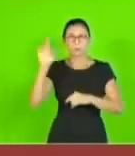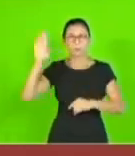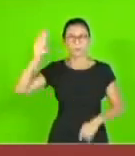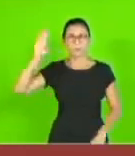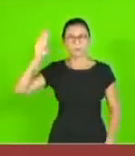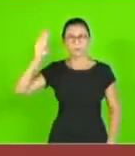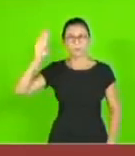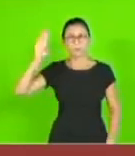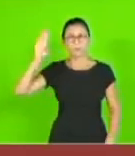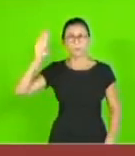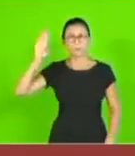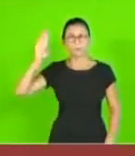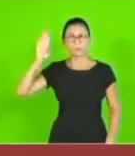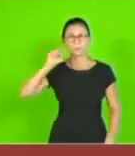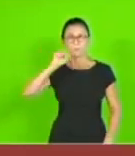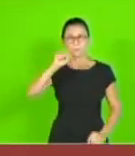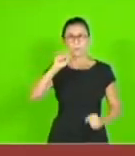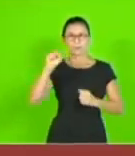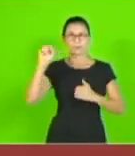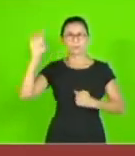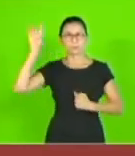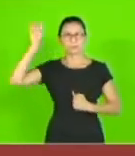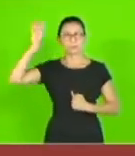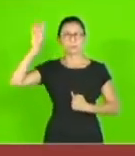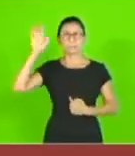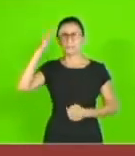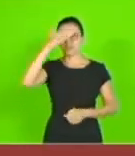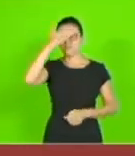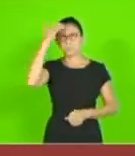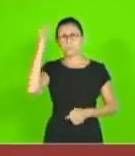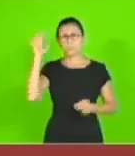Whoever finds this can raise their hand.